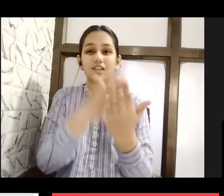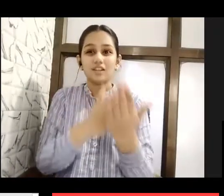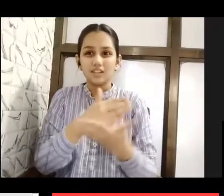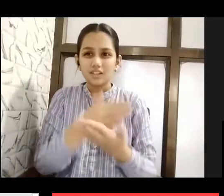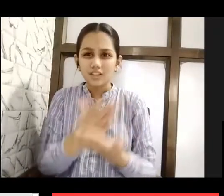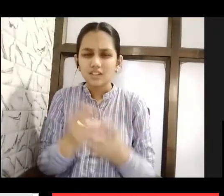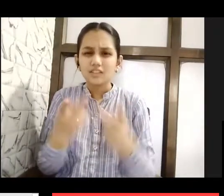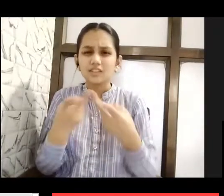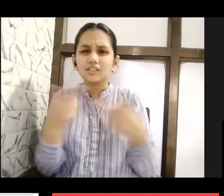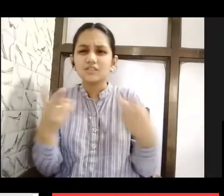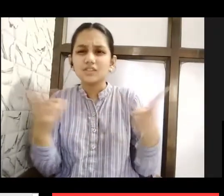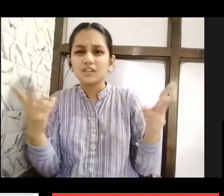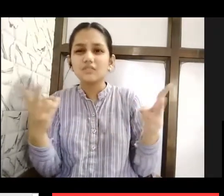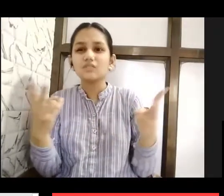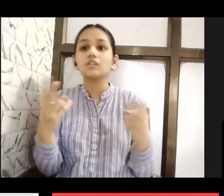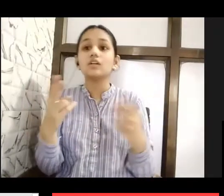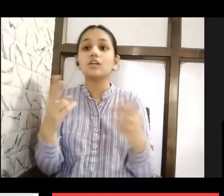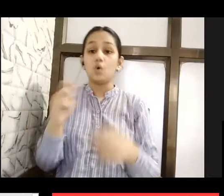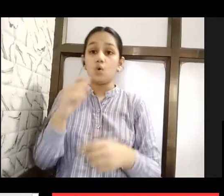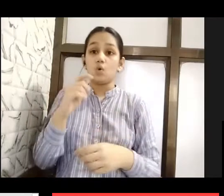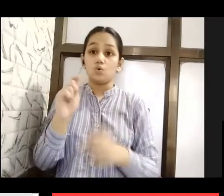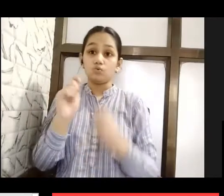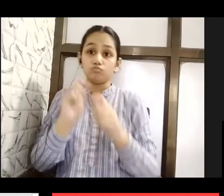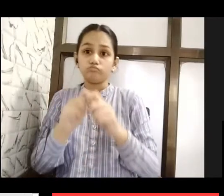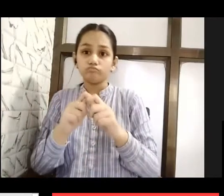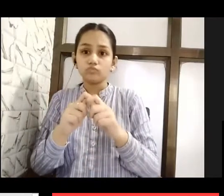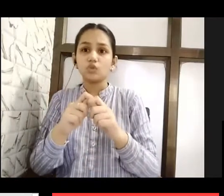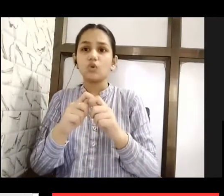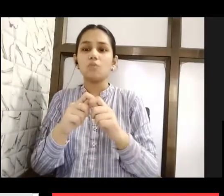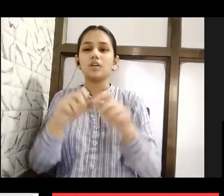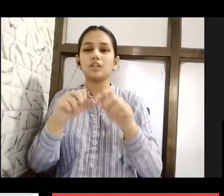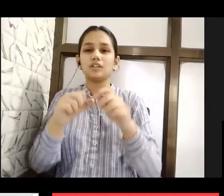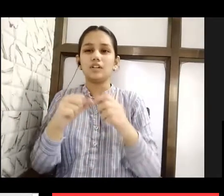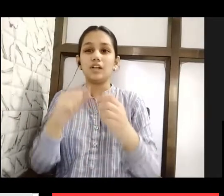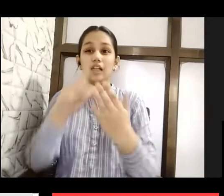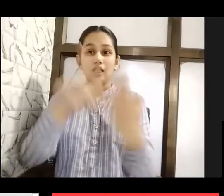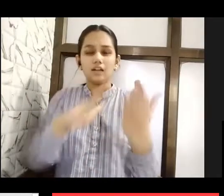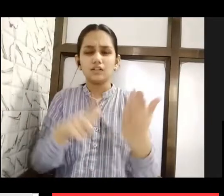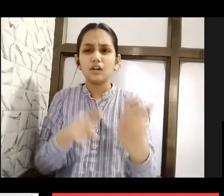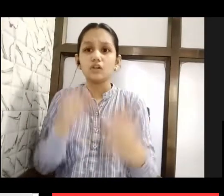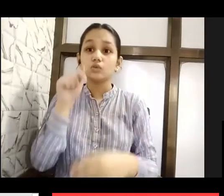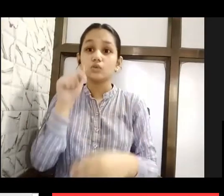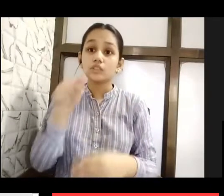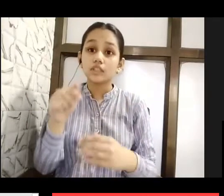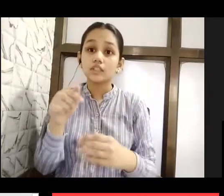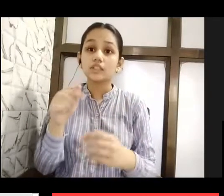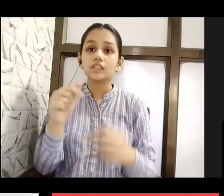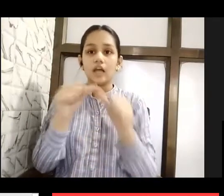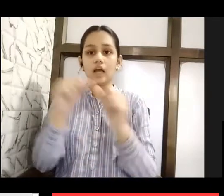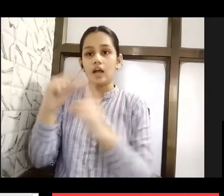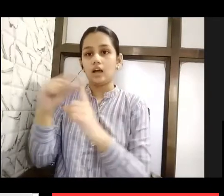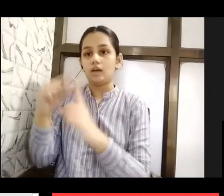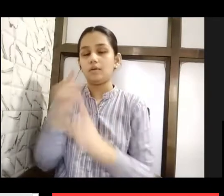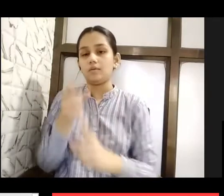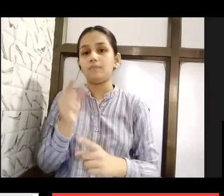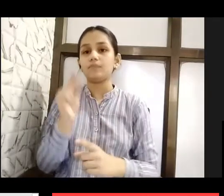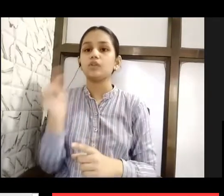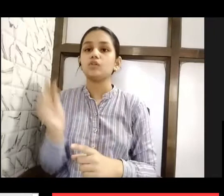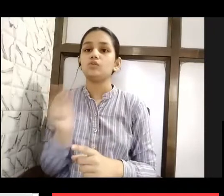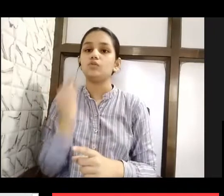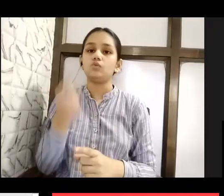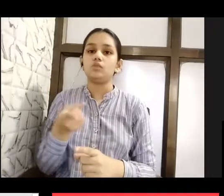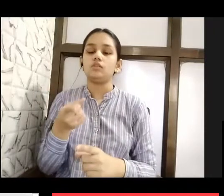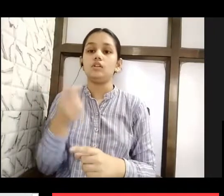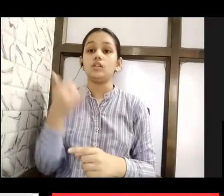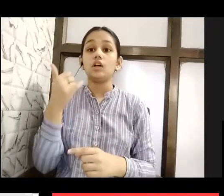create everything using this software called Canva. So Canva is available on the